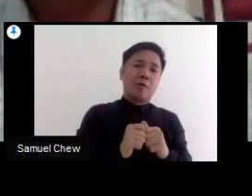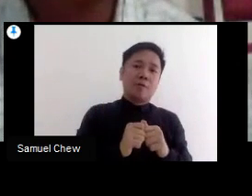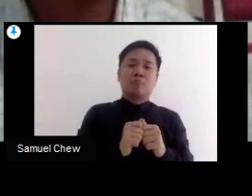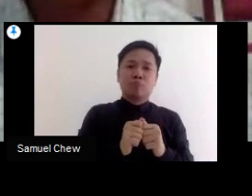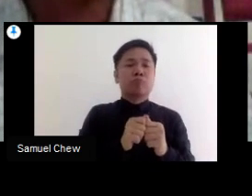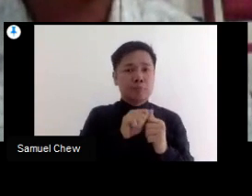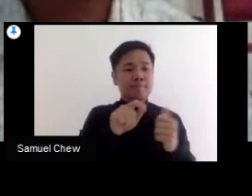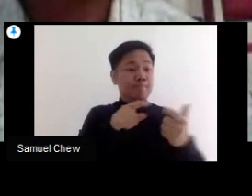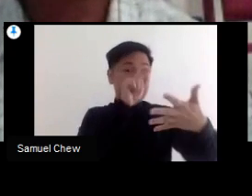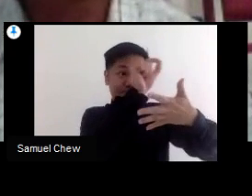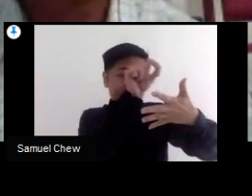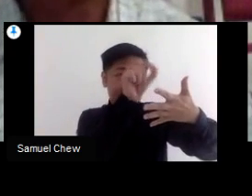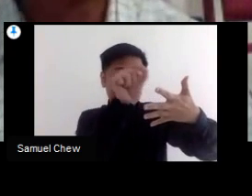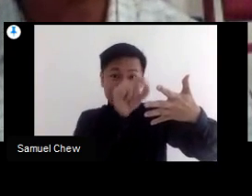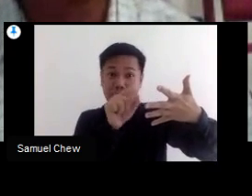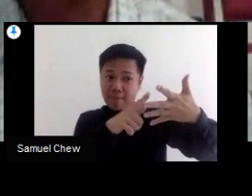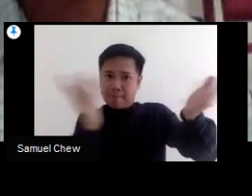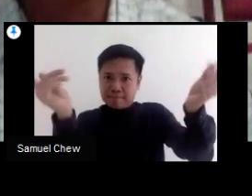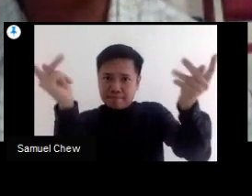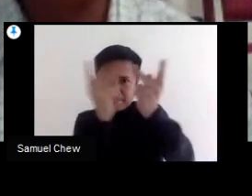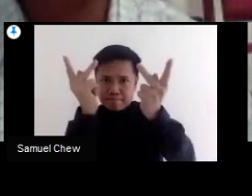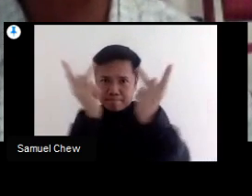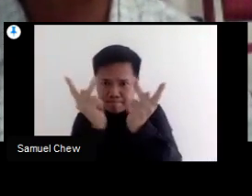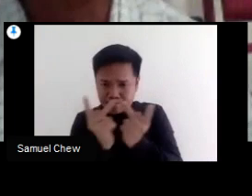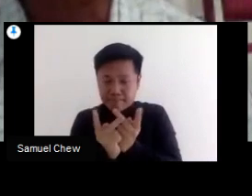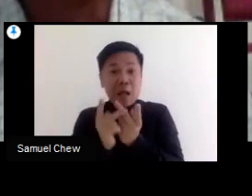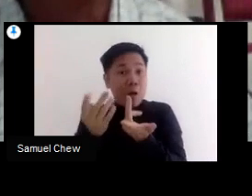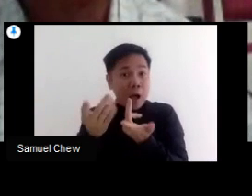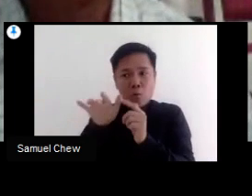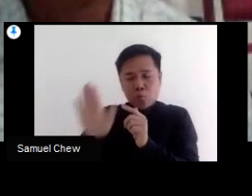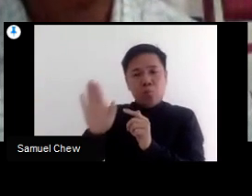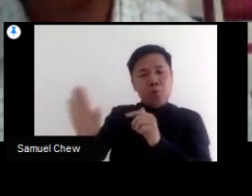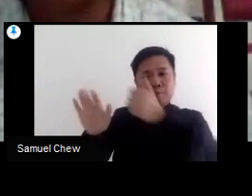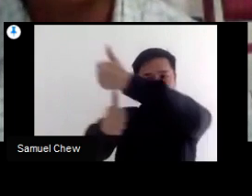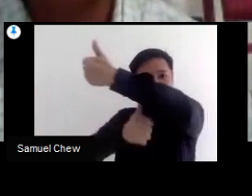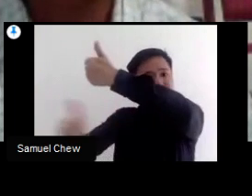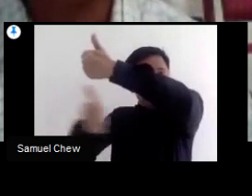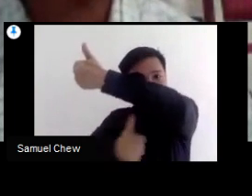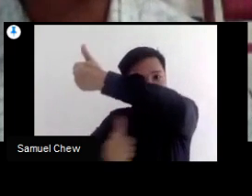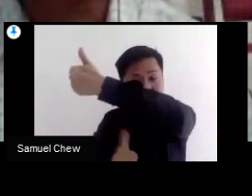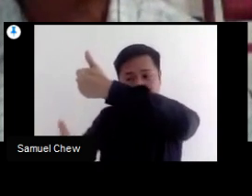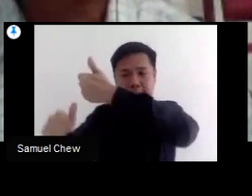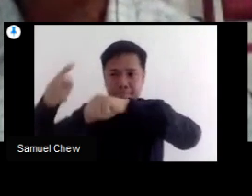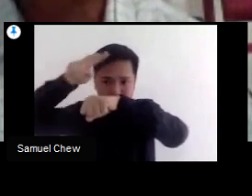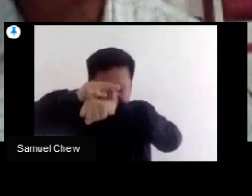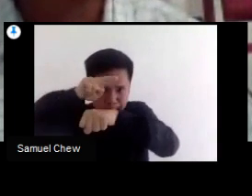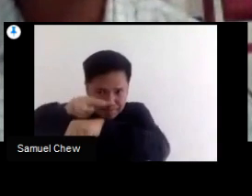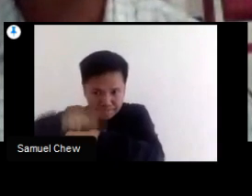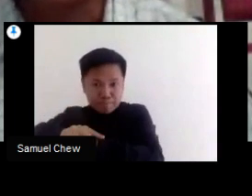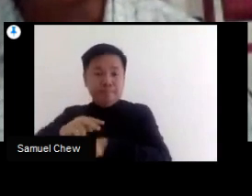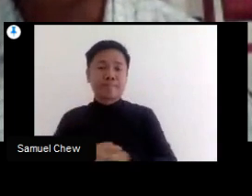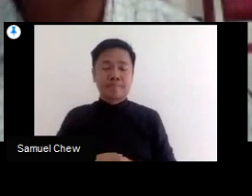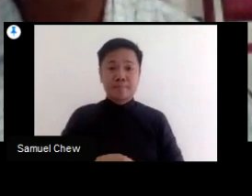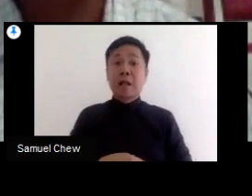and alignment of state and local monitoring systems with national and global goals. Considering India's vast diversity, it